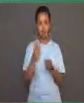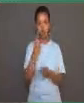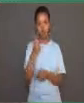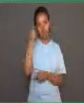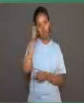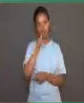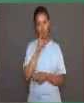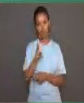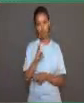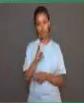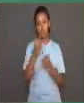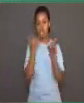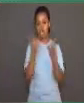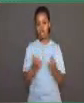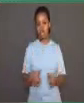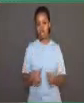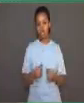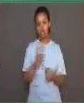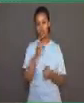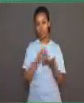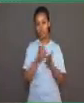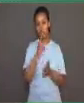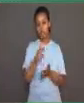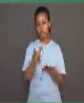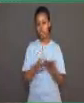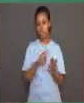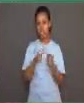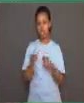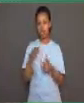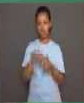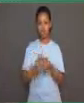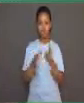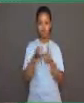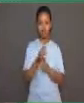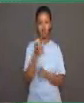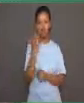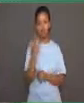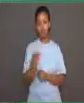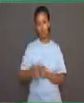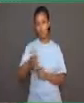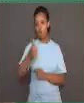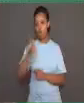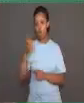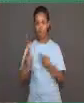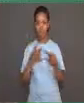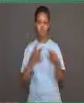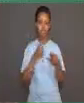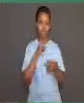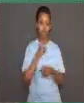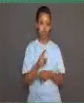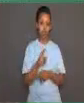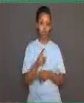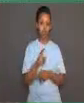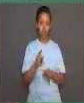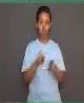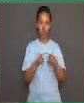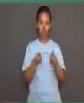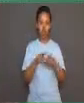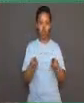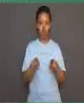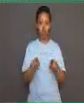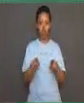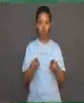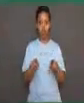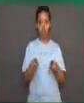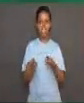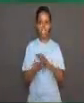theory of classification that consists of three main races with several